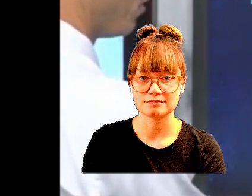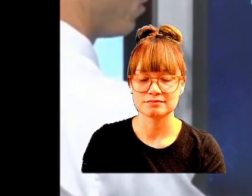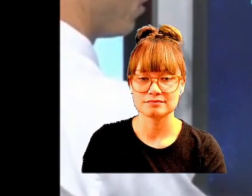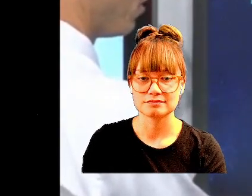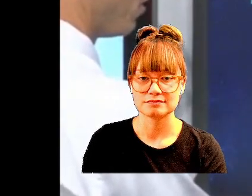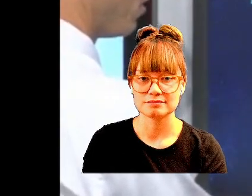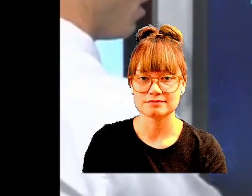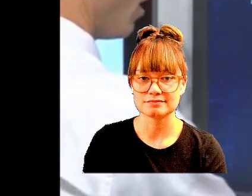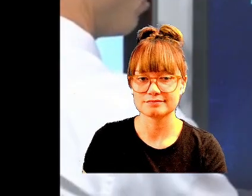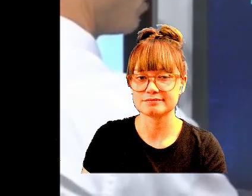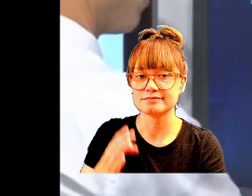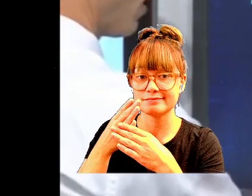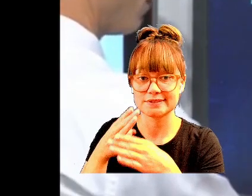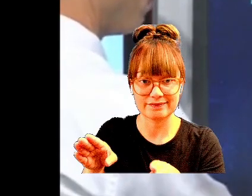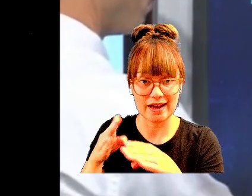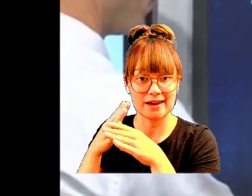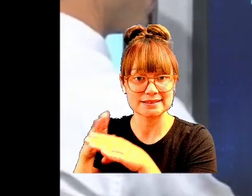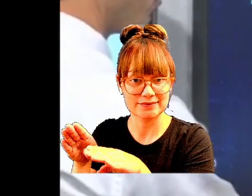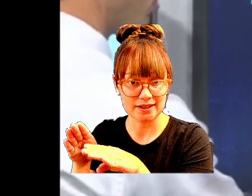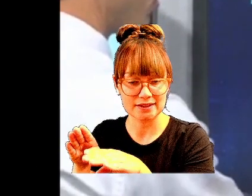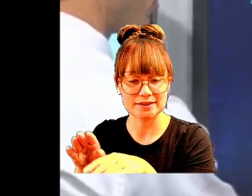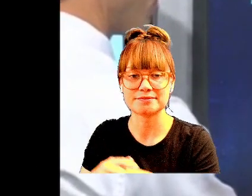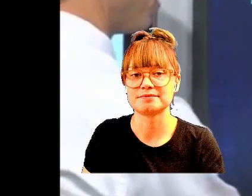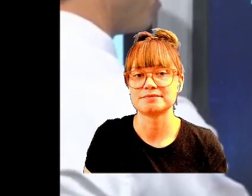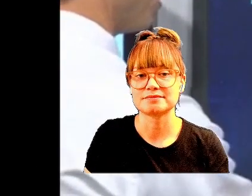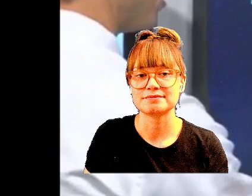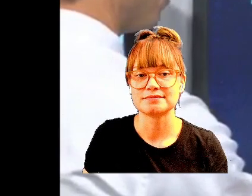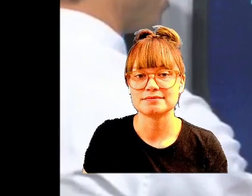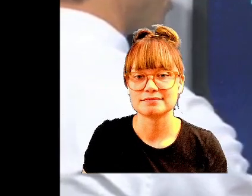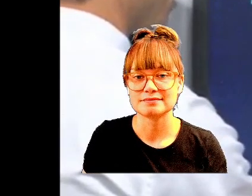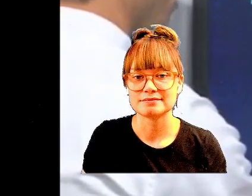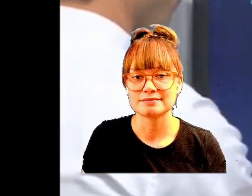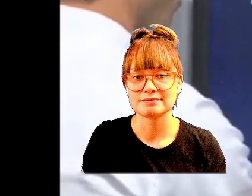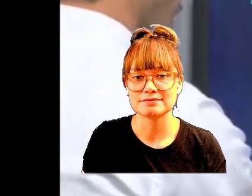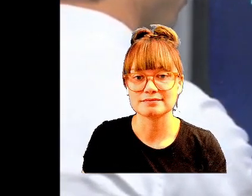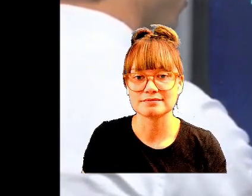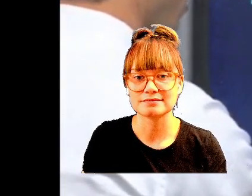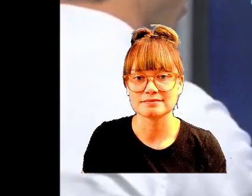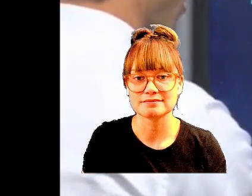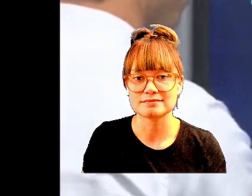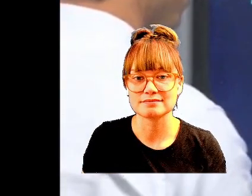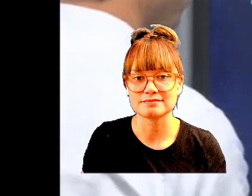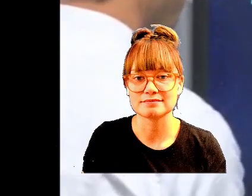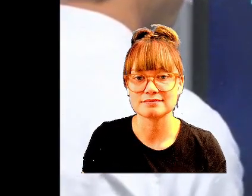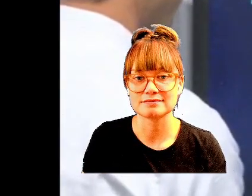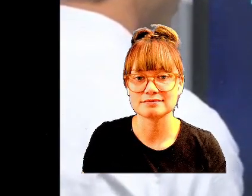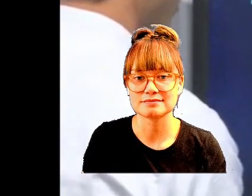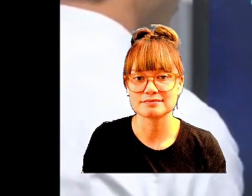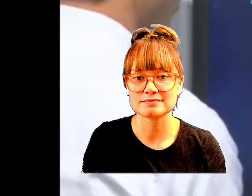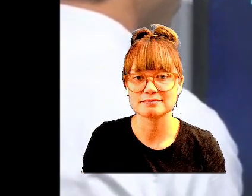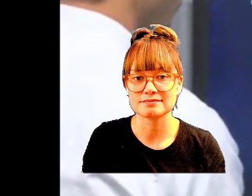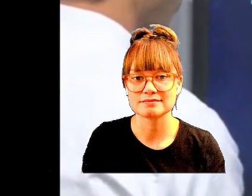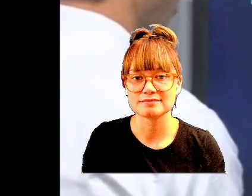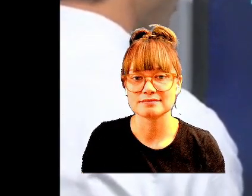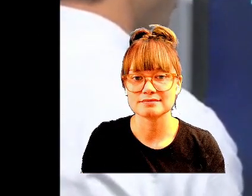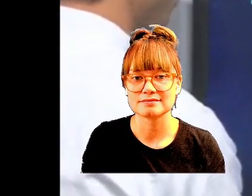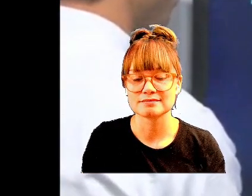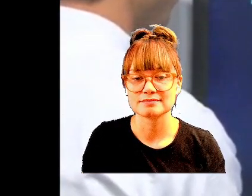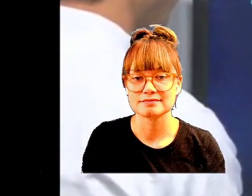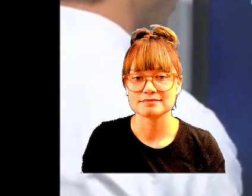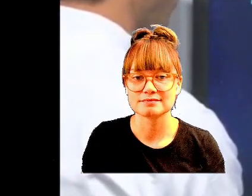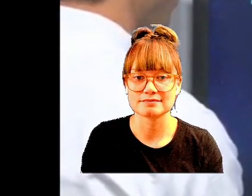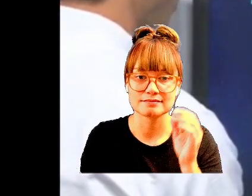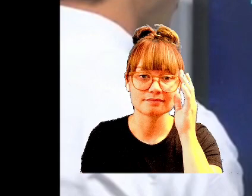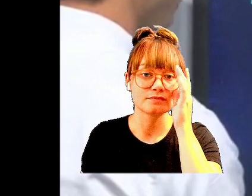2, and we can divide both the numerator and the denominator by 2 again to get 5/2. So y